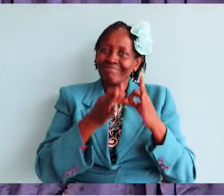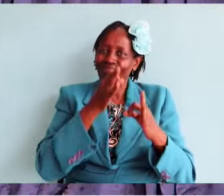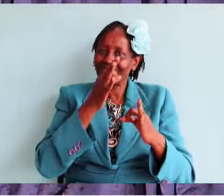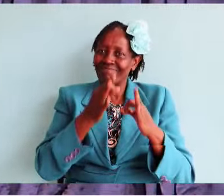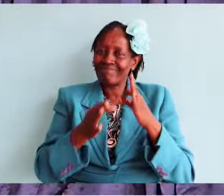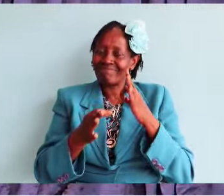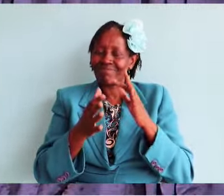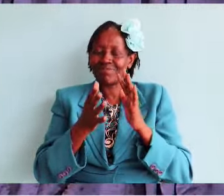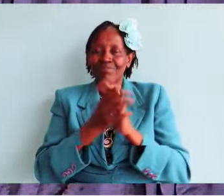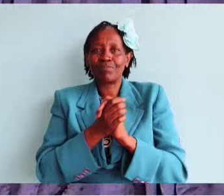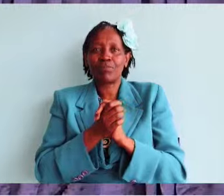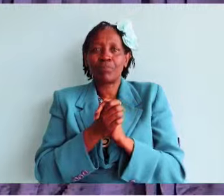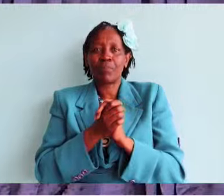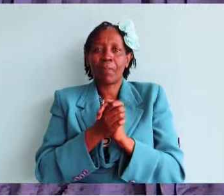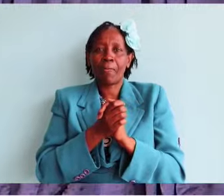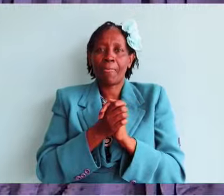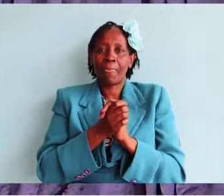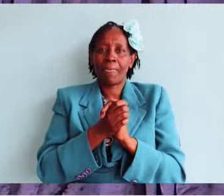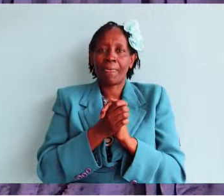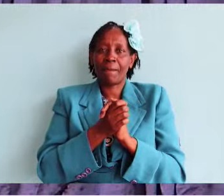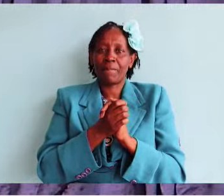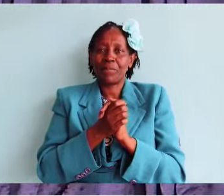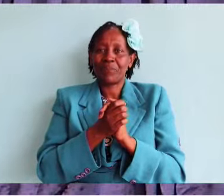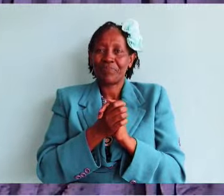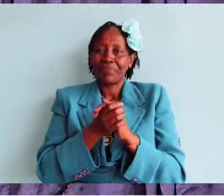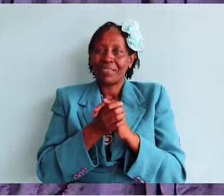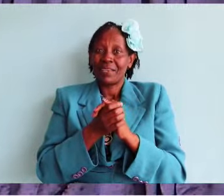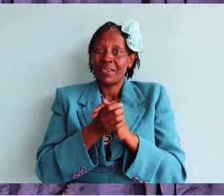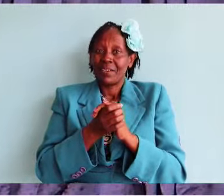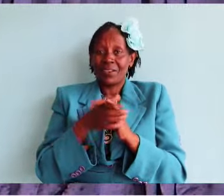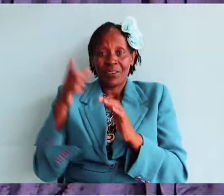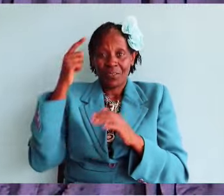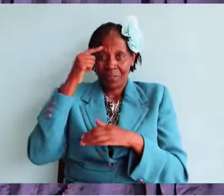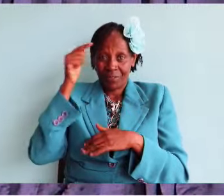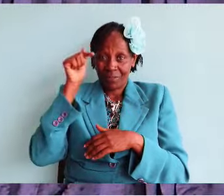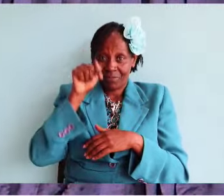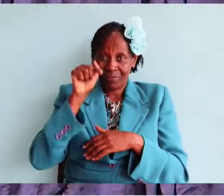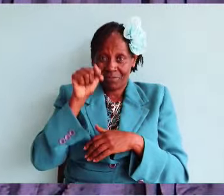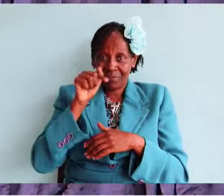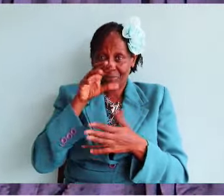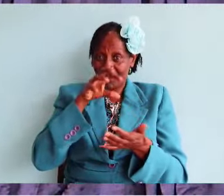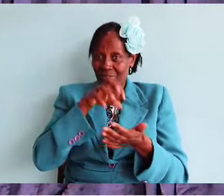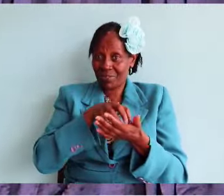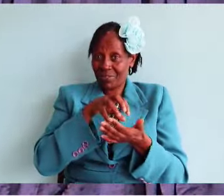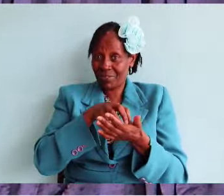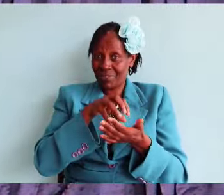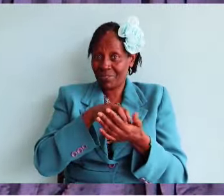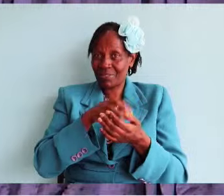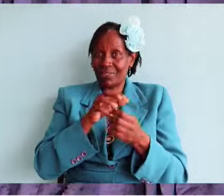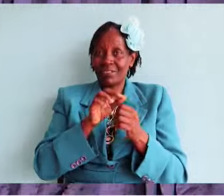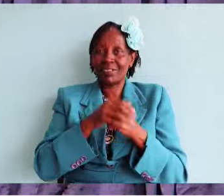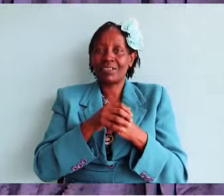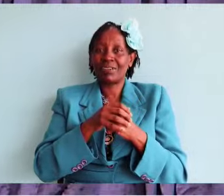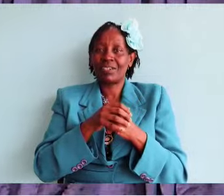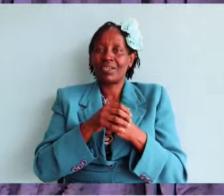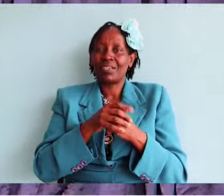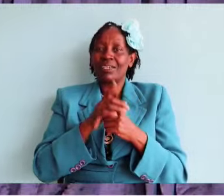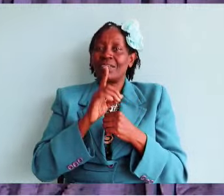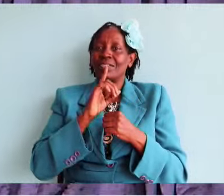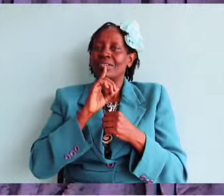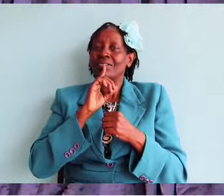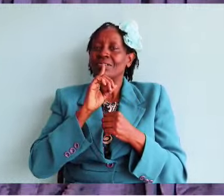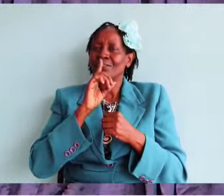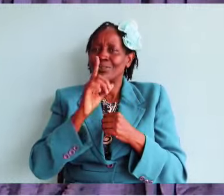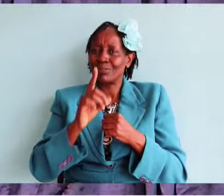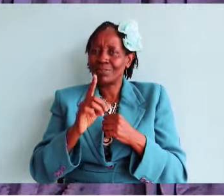that. But in this case, it will be an imperative. So it is the